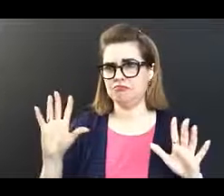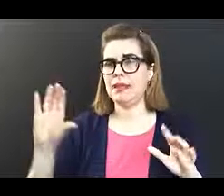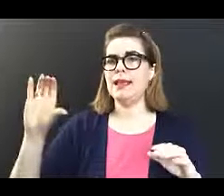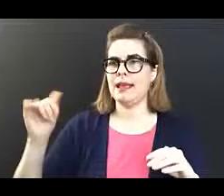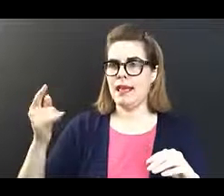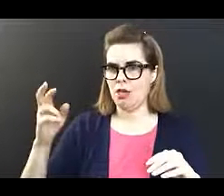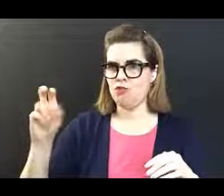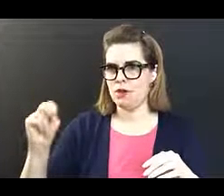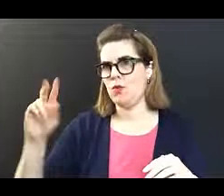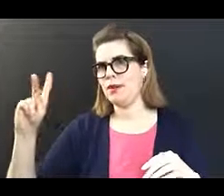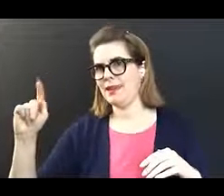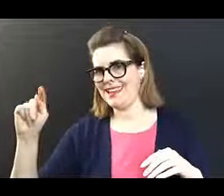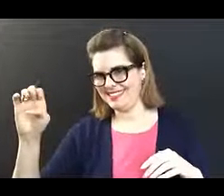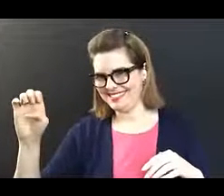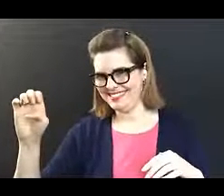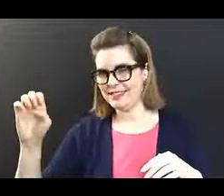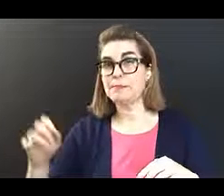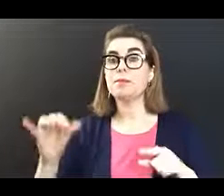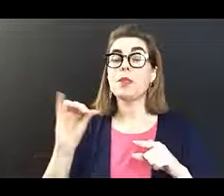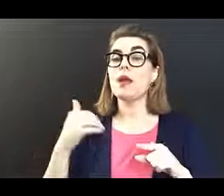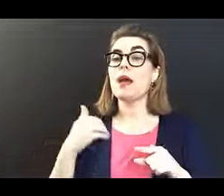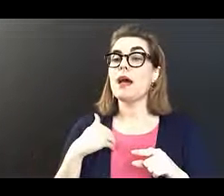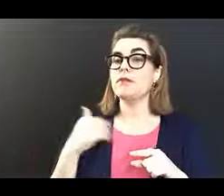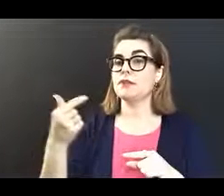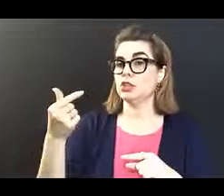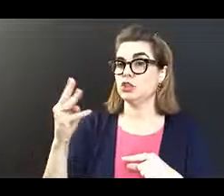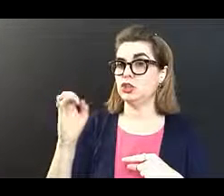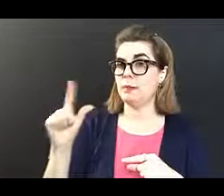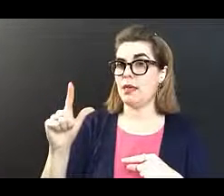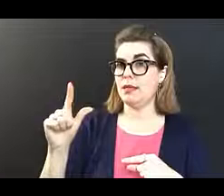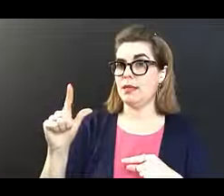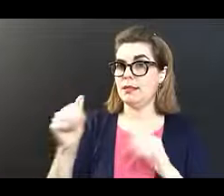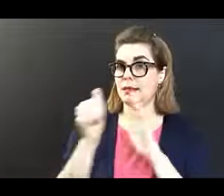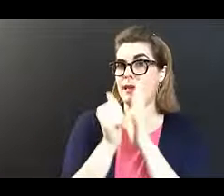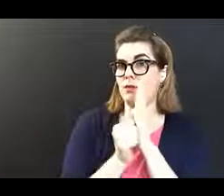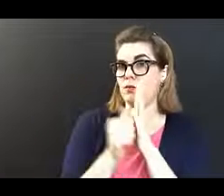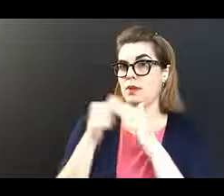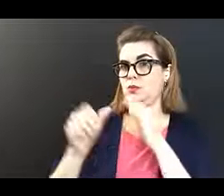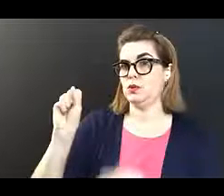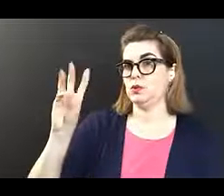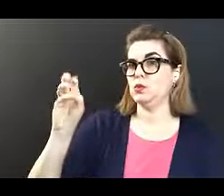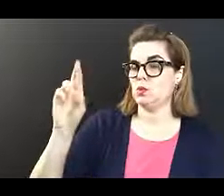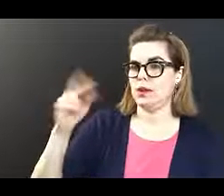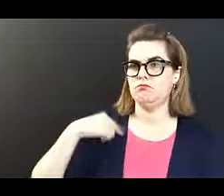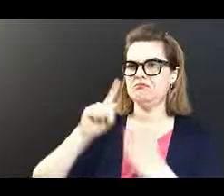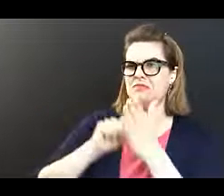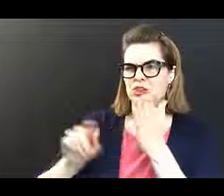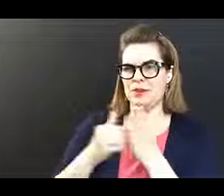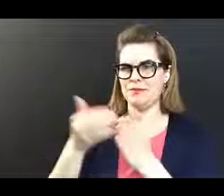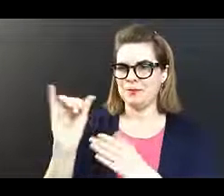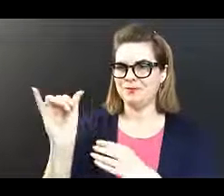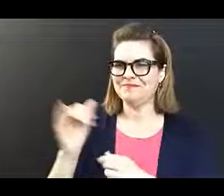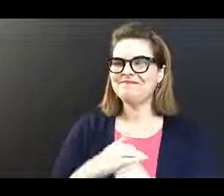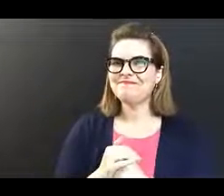SWEAR Gmail account that you can generally email us, and we check that quite often as well. And then we